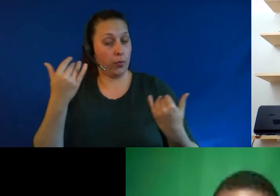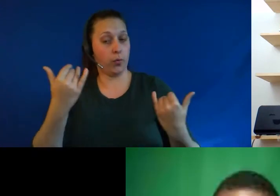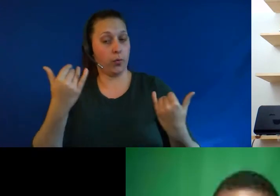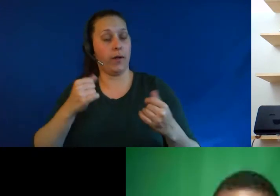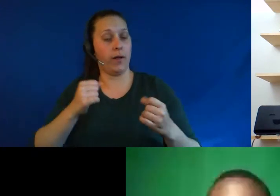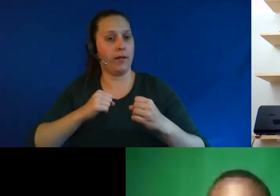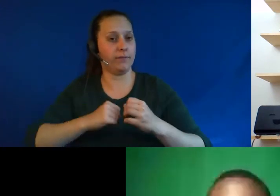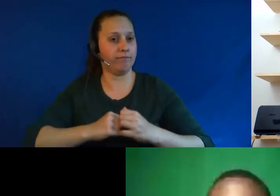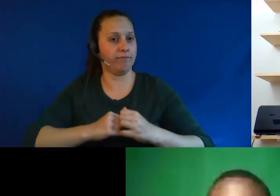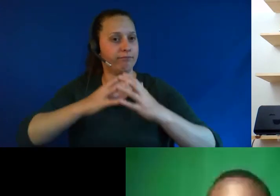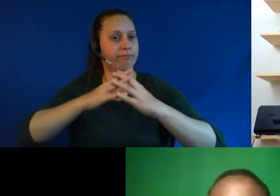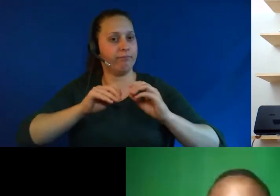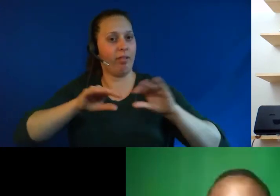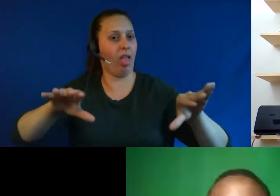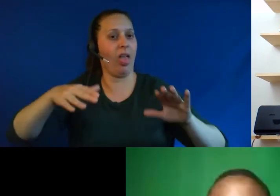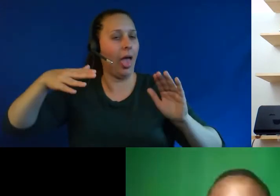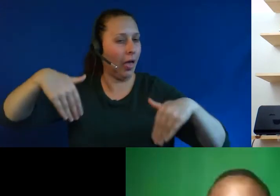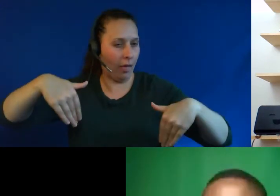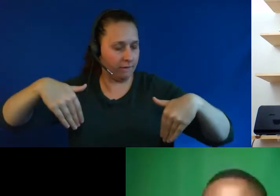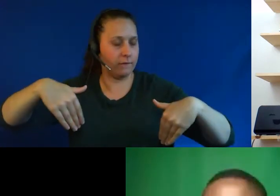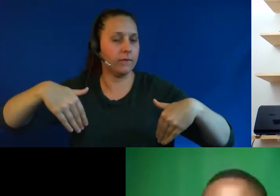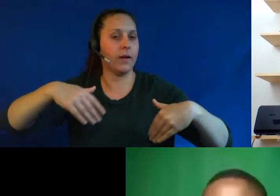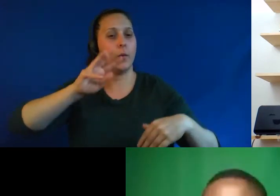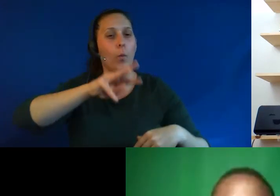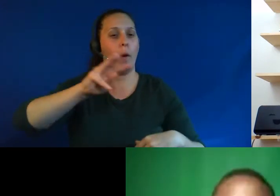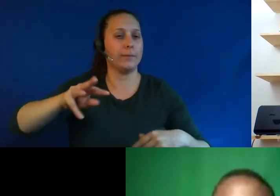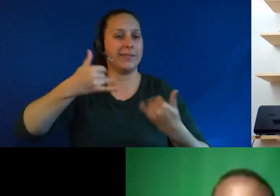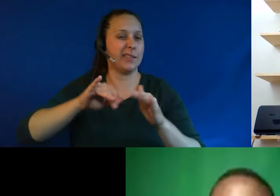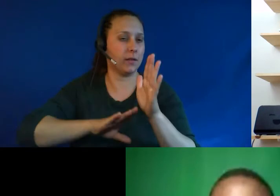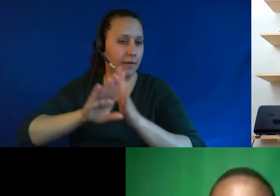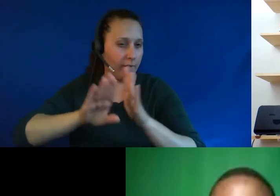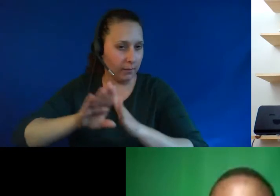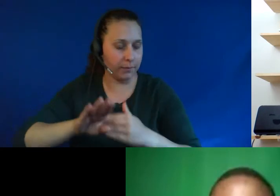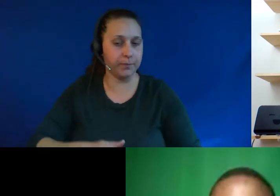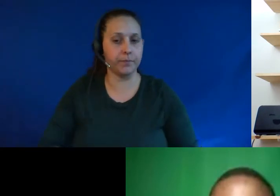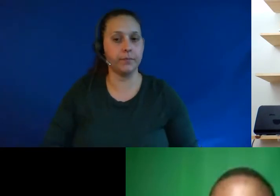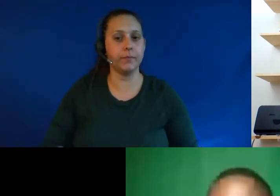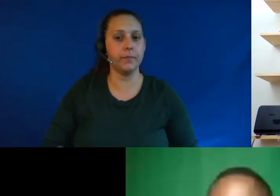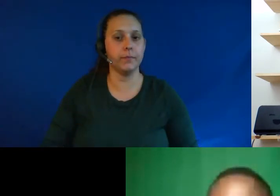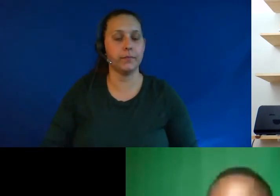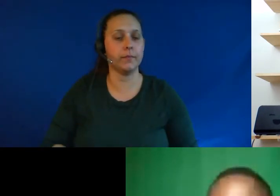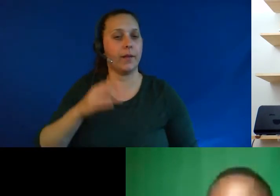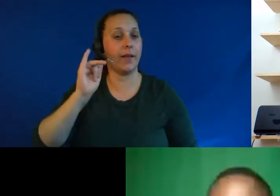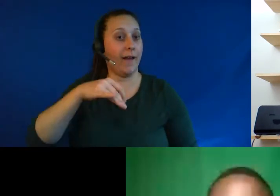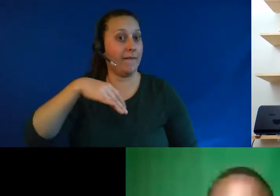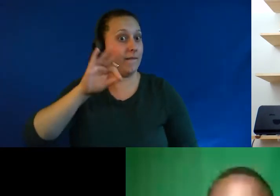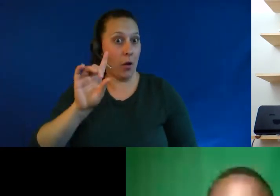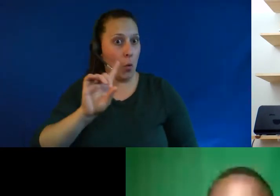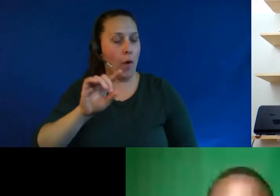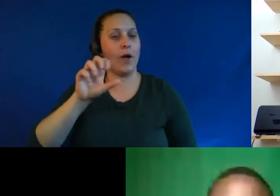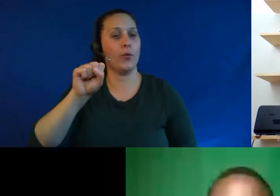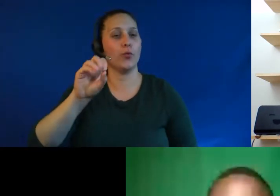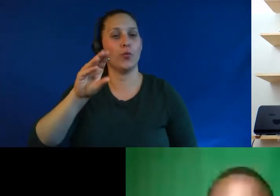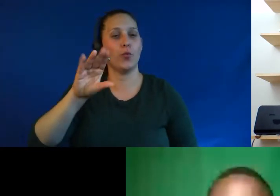We haven't launched yet. So we are working on our website. We can be found on our social media platforms,